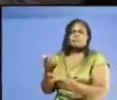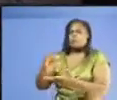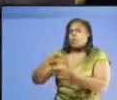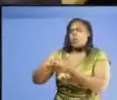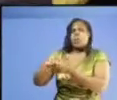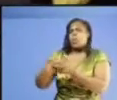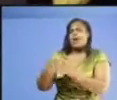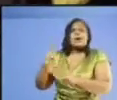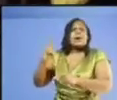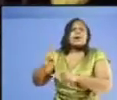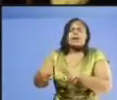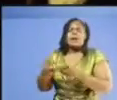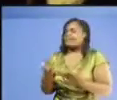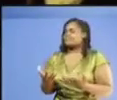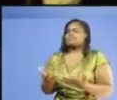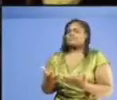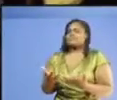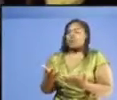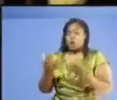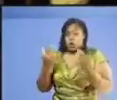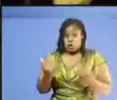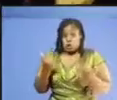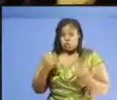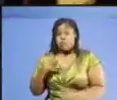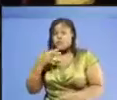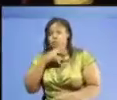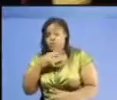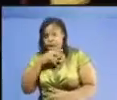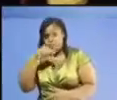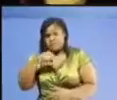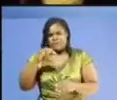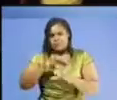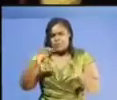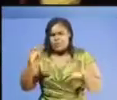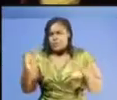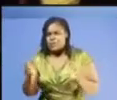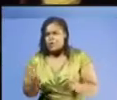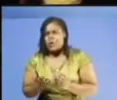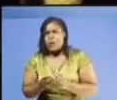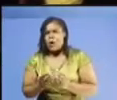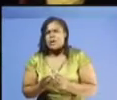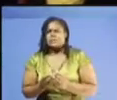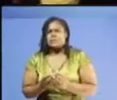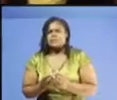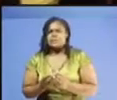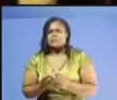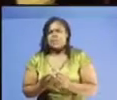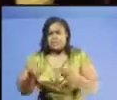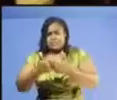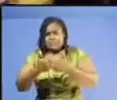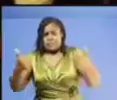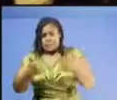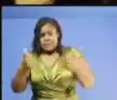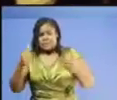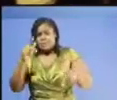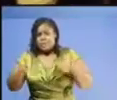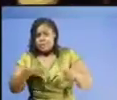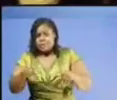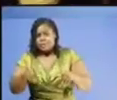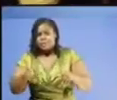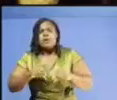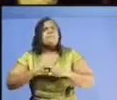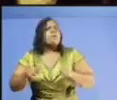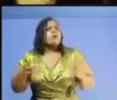virus will cause you to be social distance from others, you can't be social distance from God.